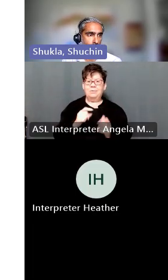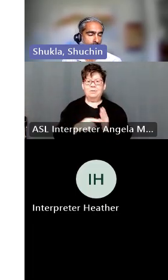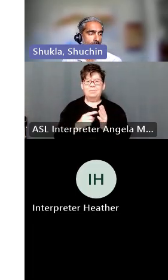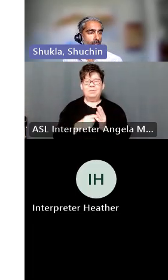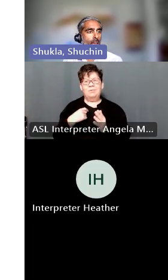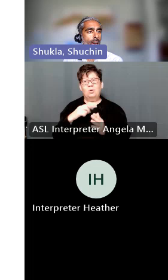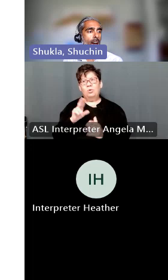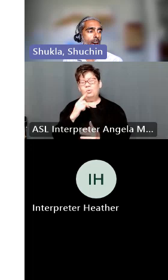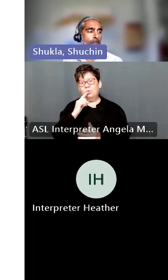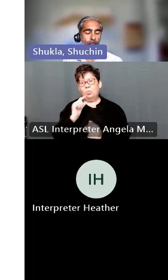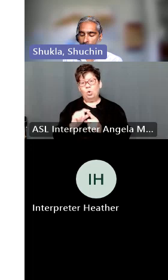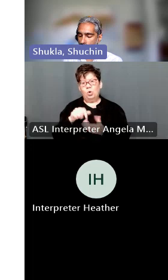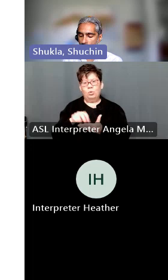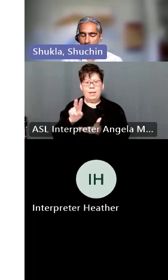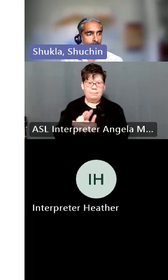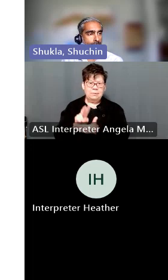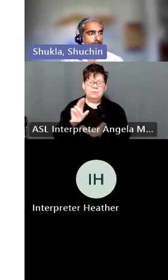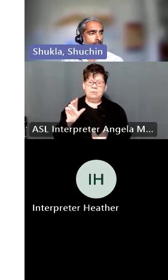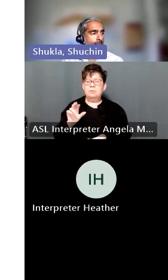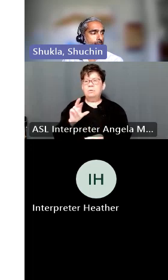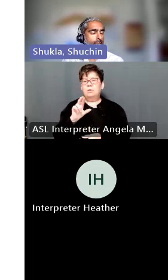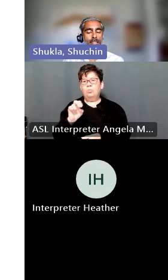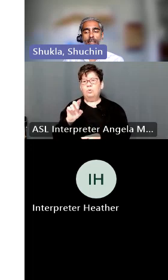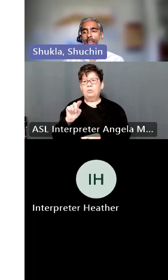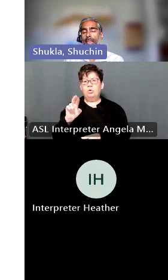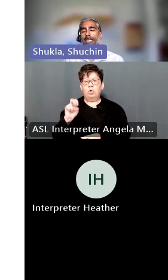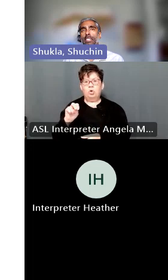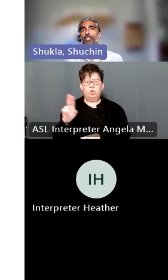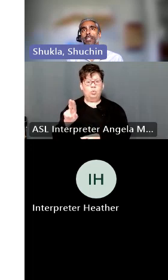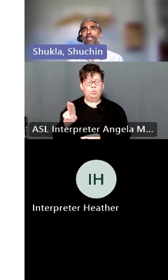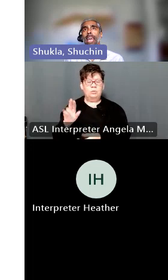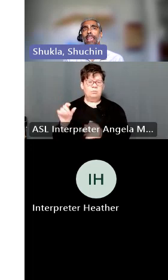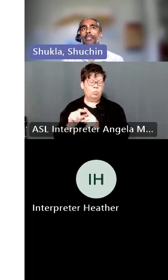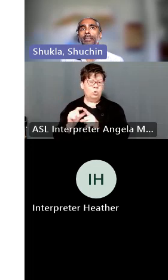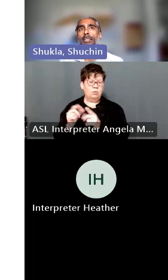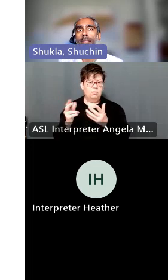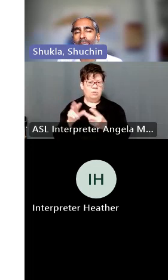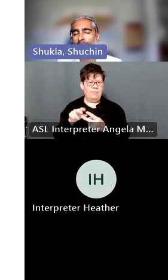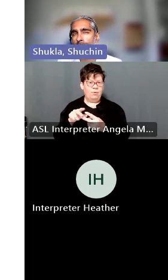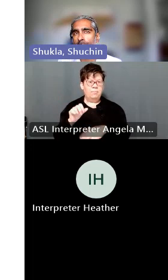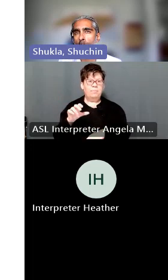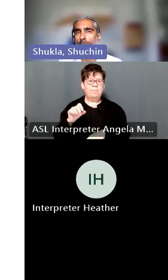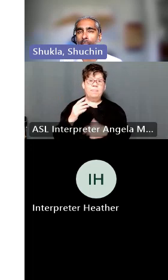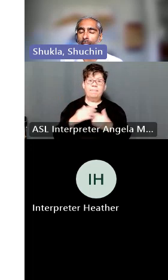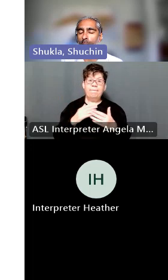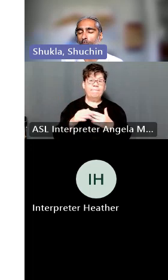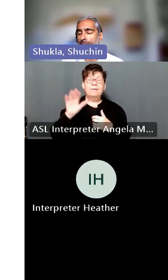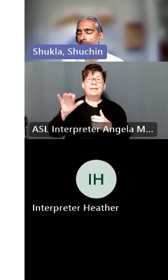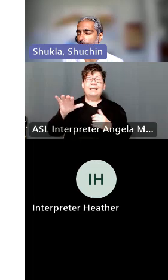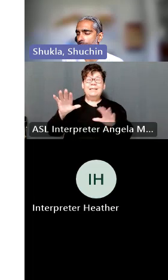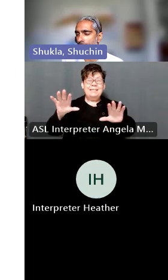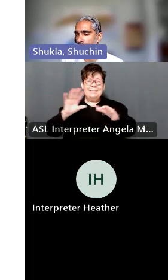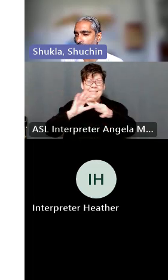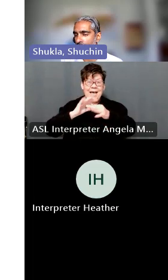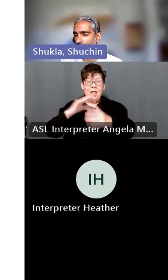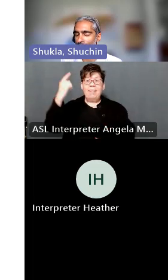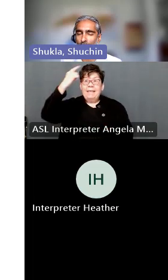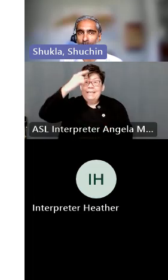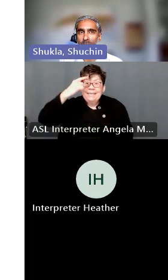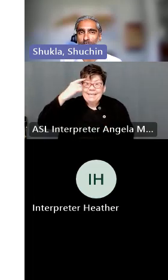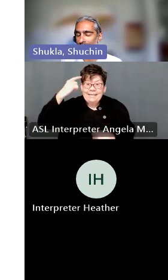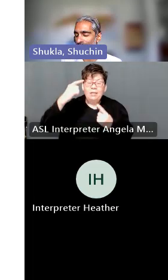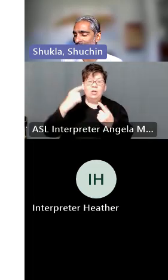relapse or return to use. And this isn't just like thinking or like, we used to say, oh, it's all in